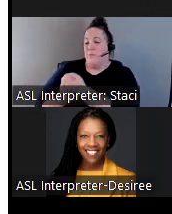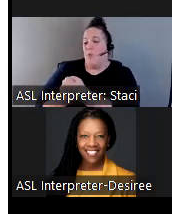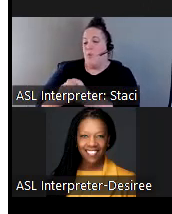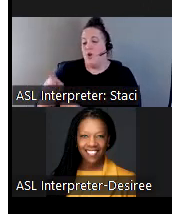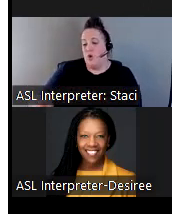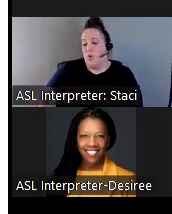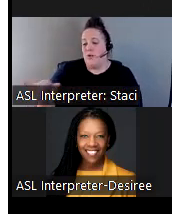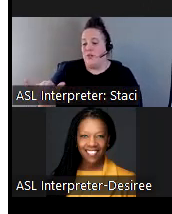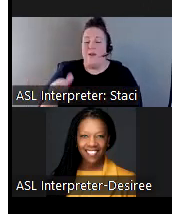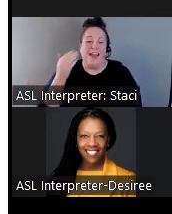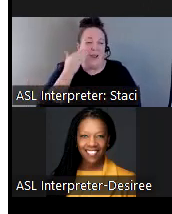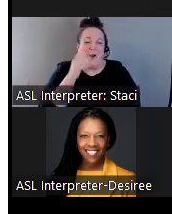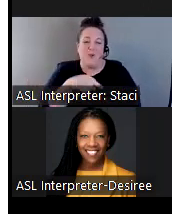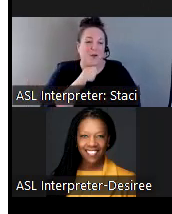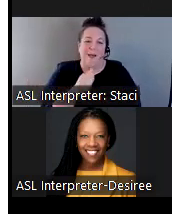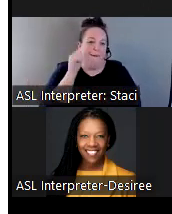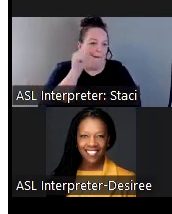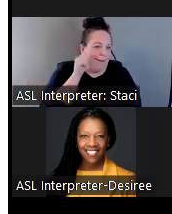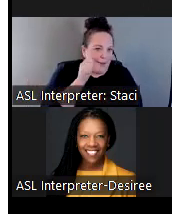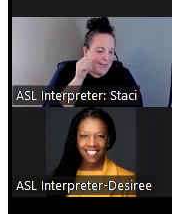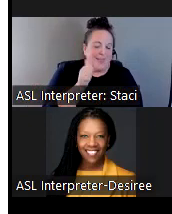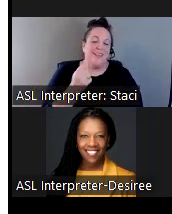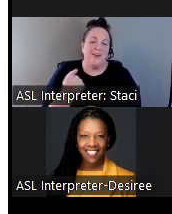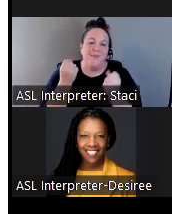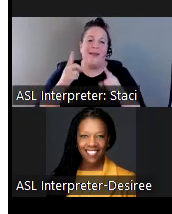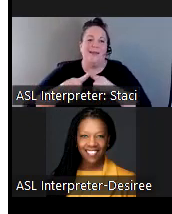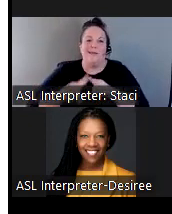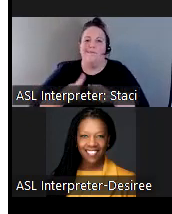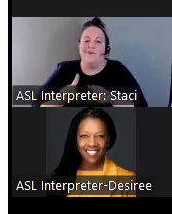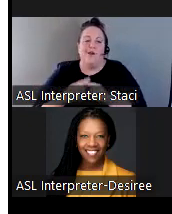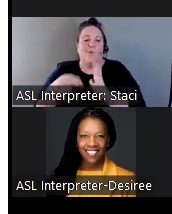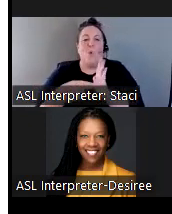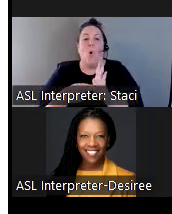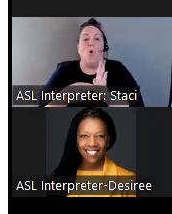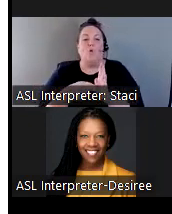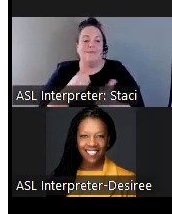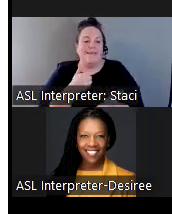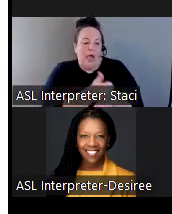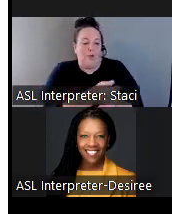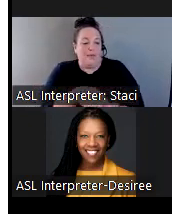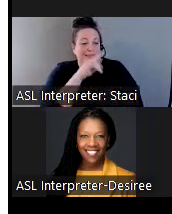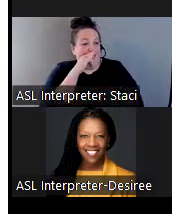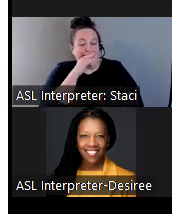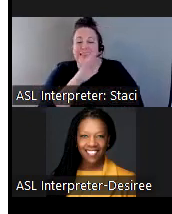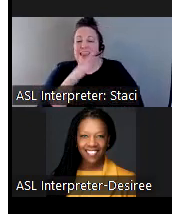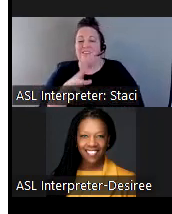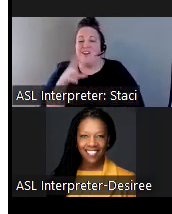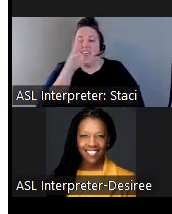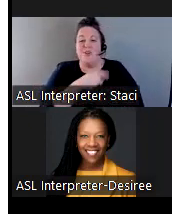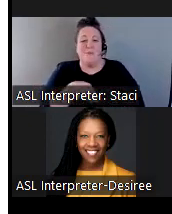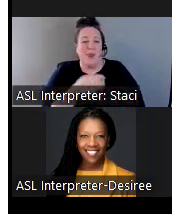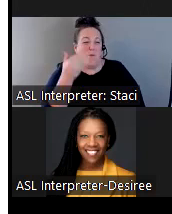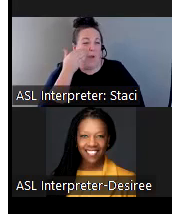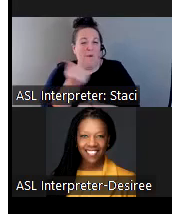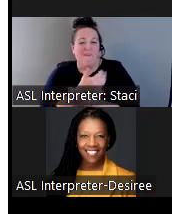you're not all audiologists. You're all kinds of people out there working with these children. Never assume they know everything